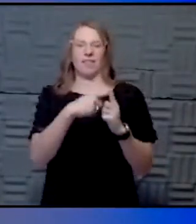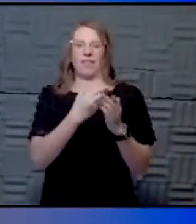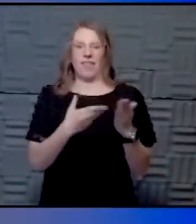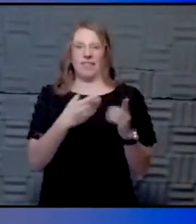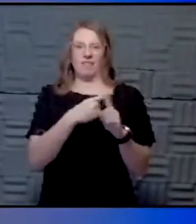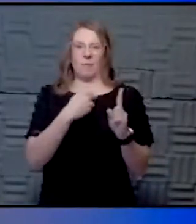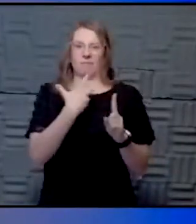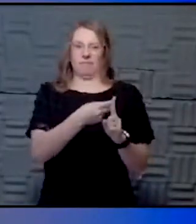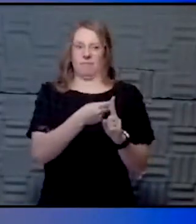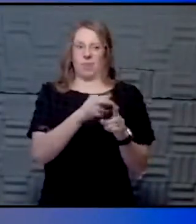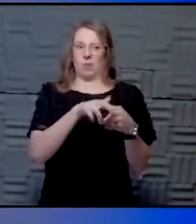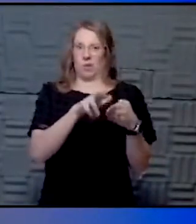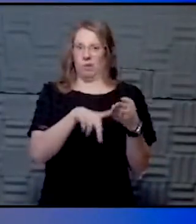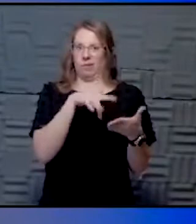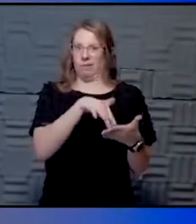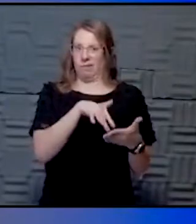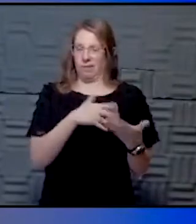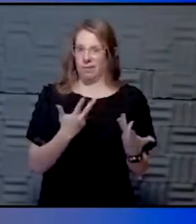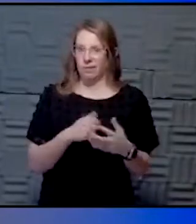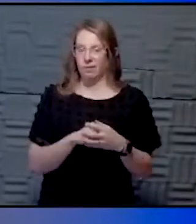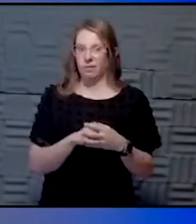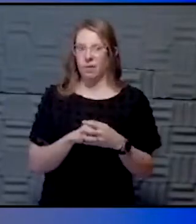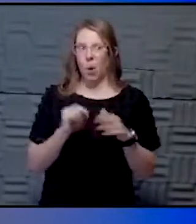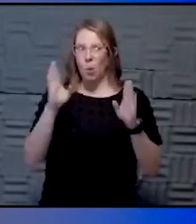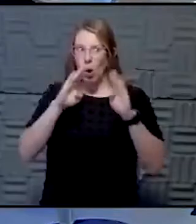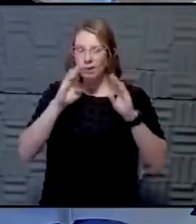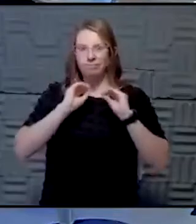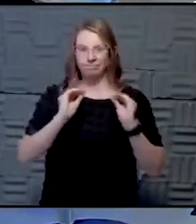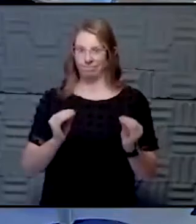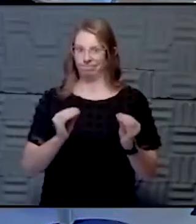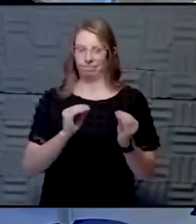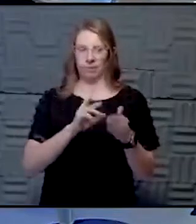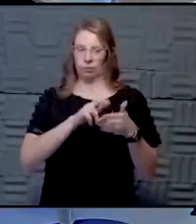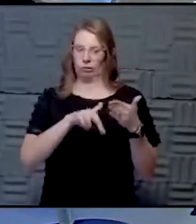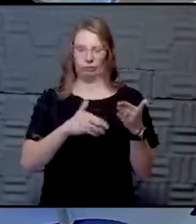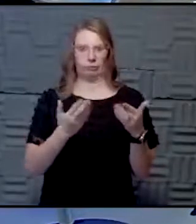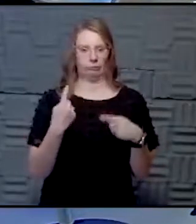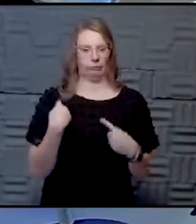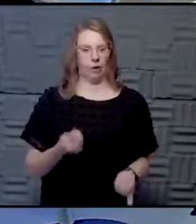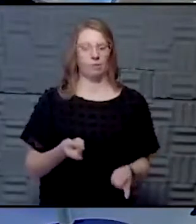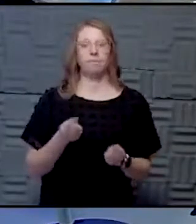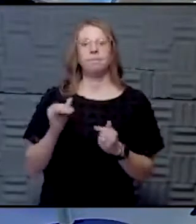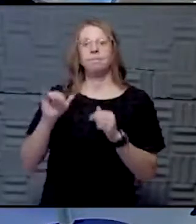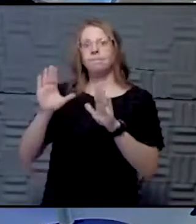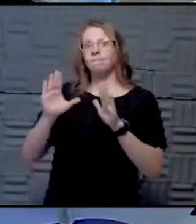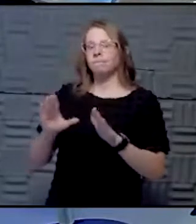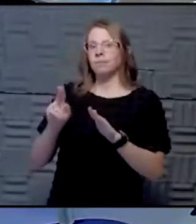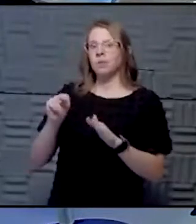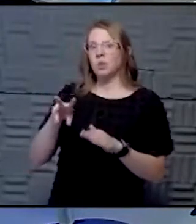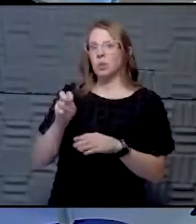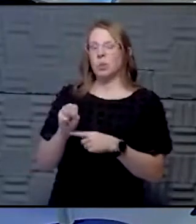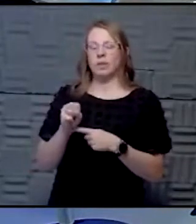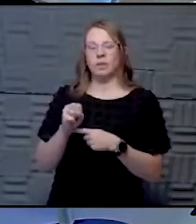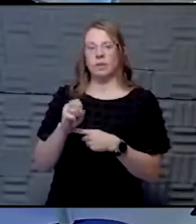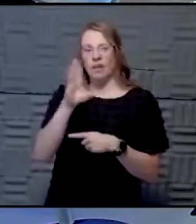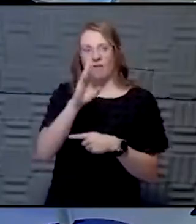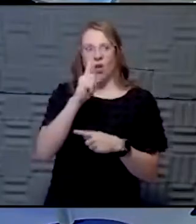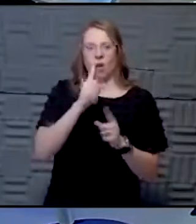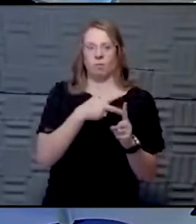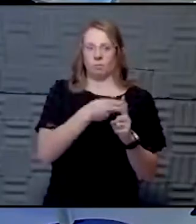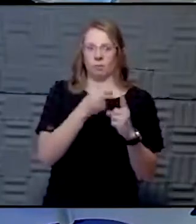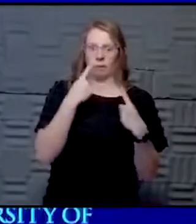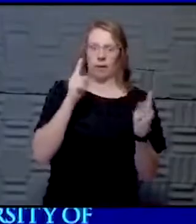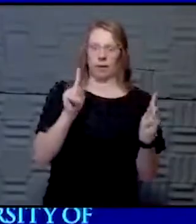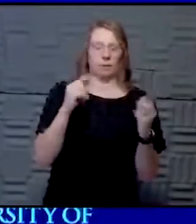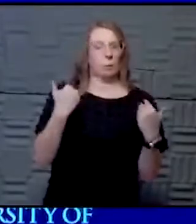out. Nothing really worrisome so far. Yeah, that is really the best news. I mean, I don't think any of us could have thought these vaccines were going to be as effective as